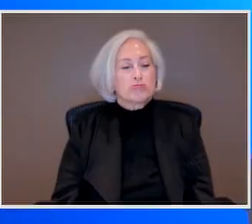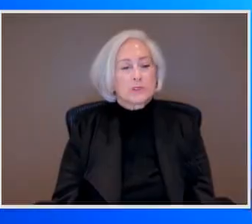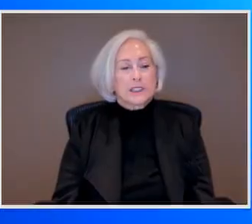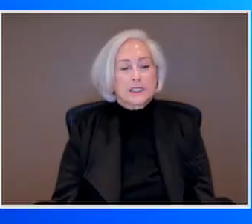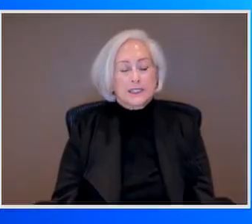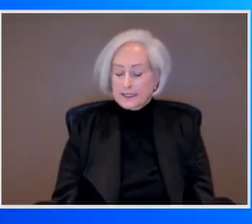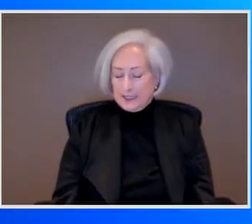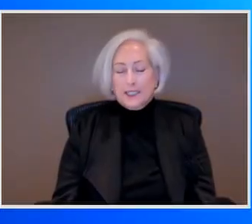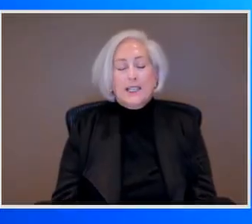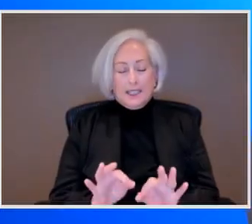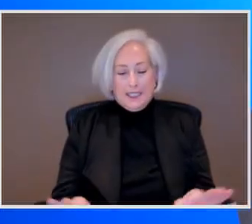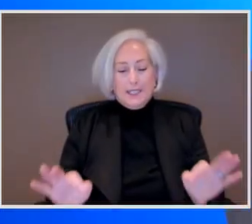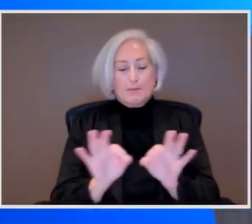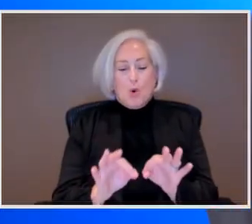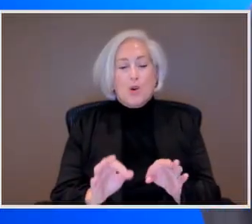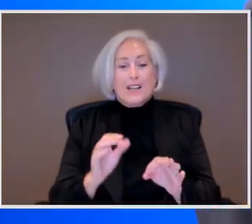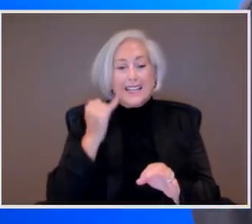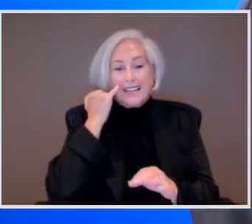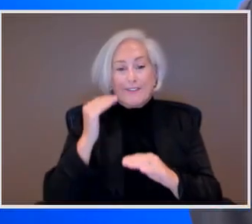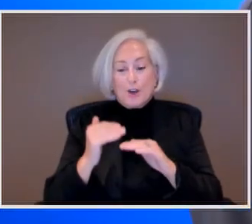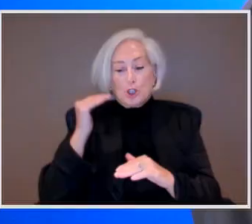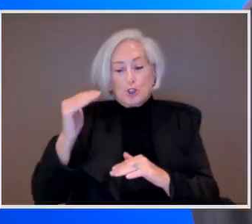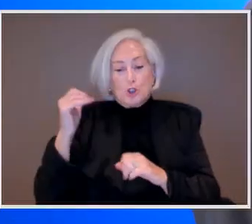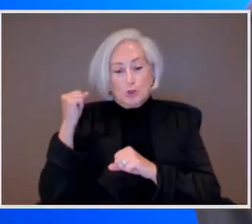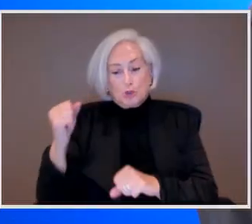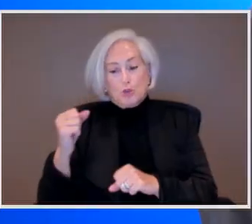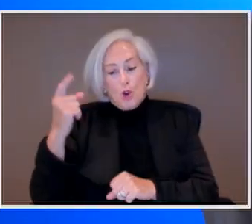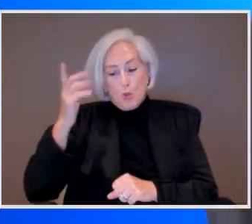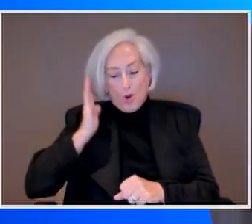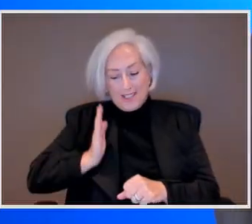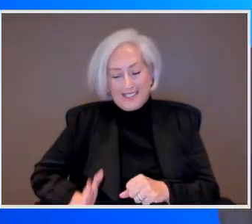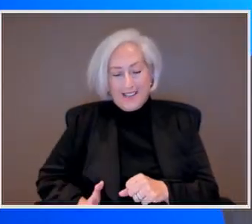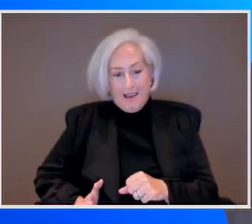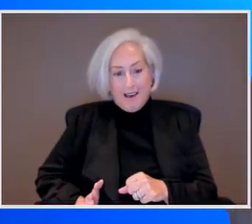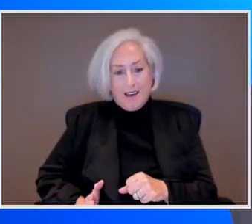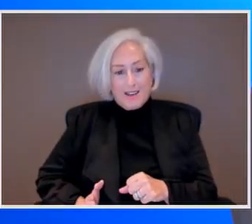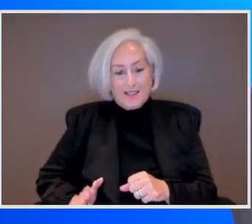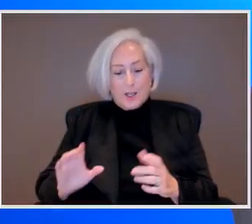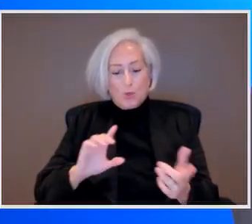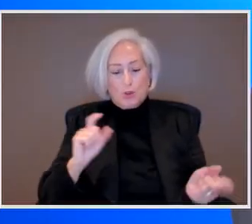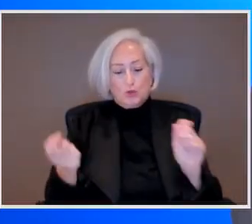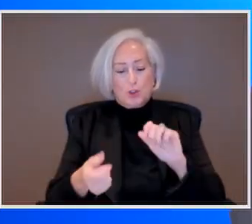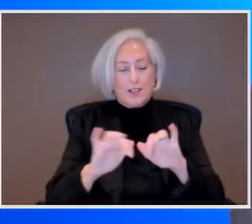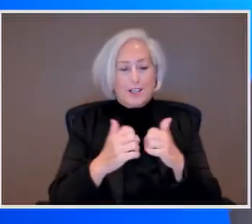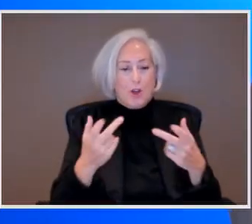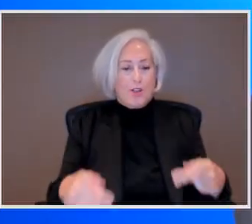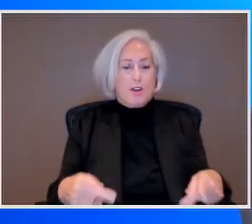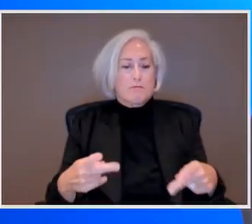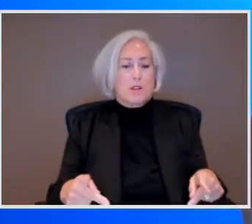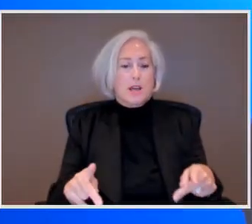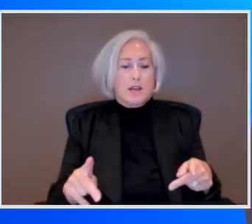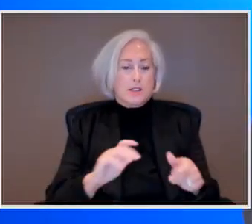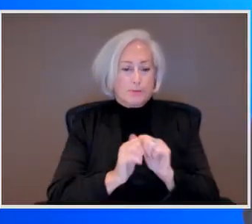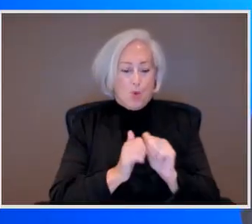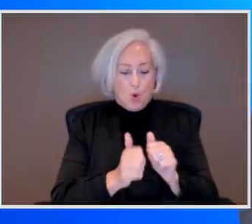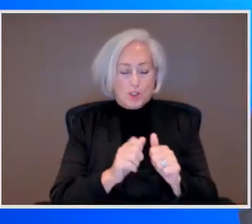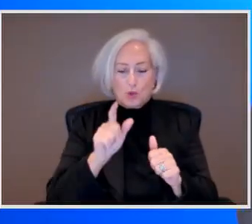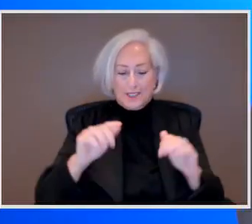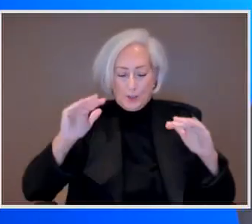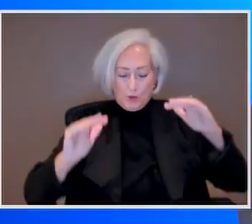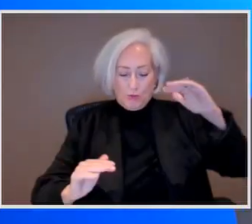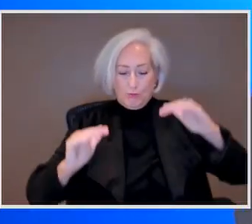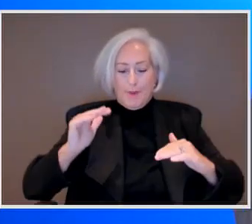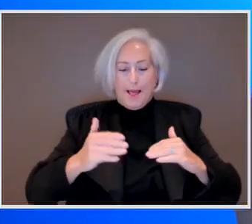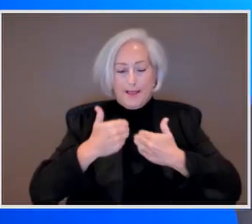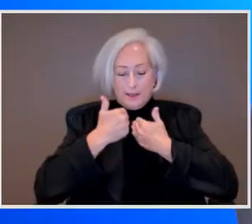they become too strong on one side, it's gonna alter what they do in sports. So you've got to kind of balance out both parts